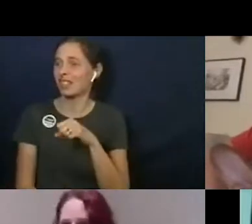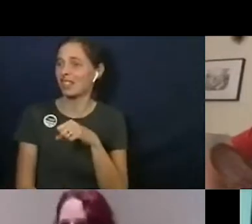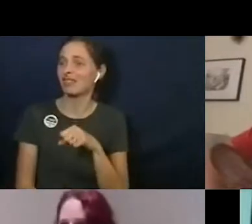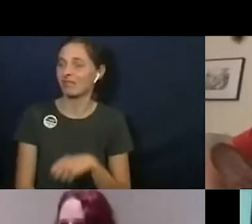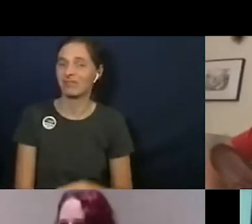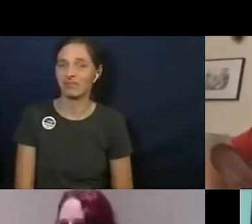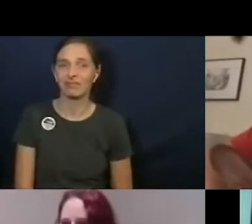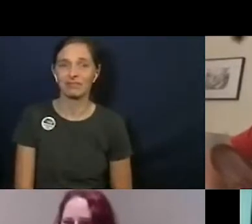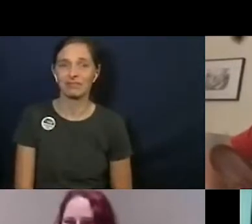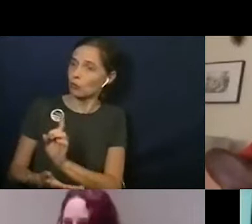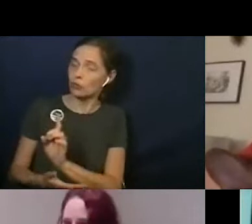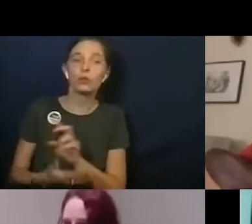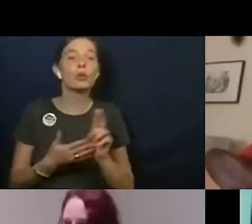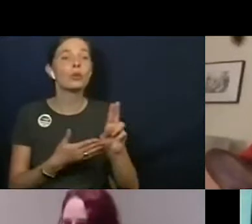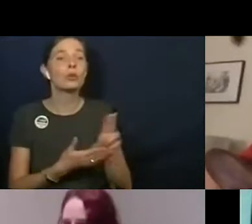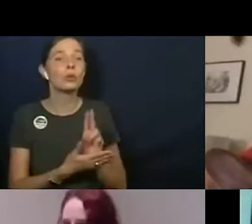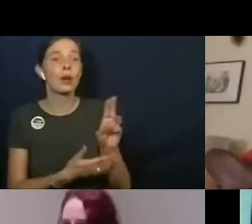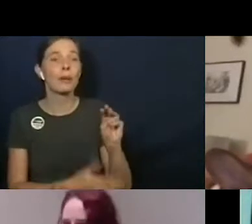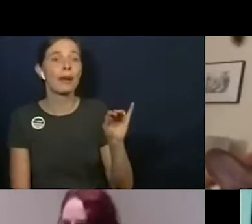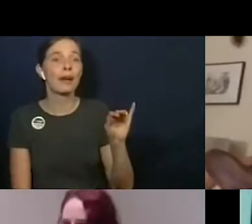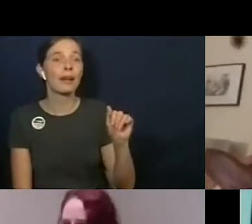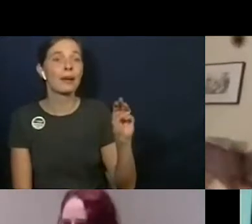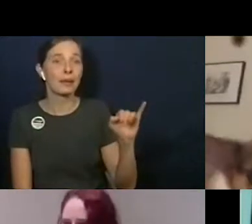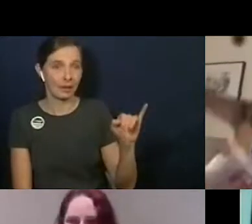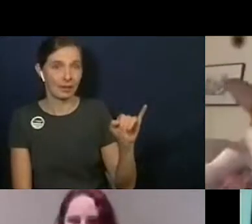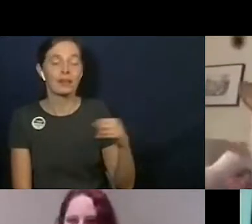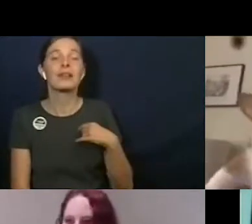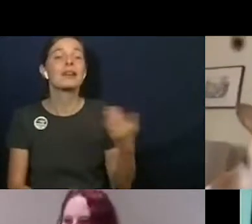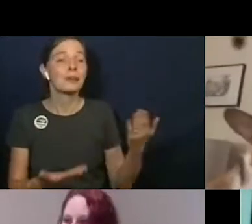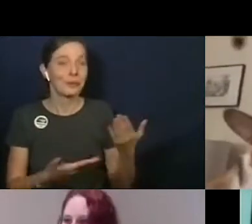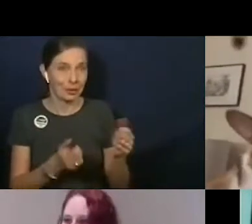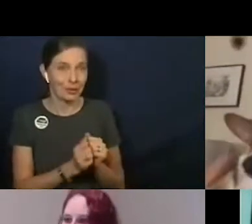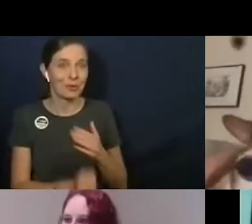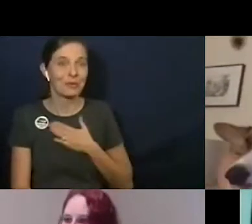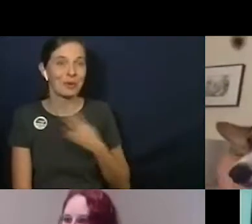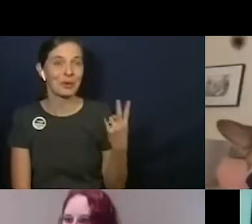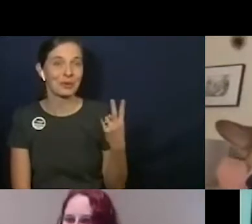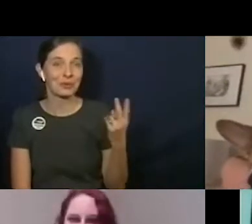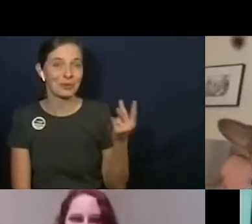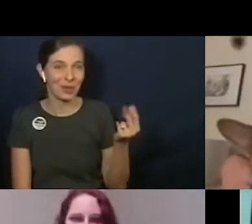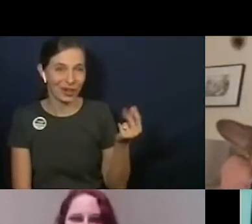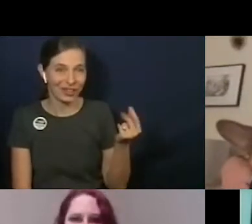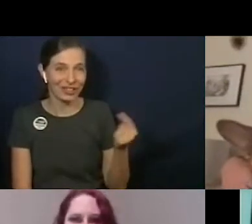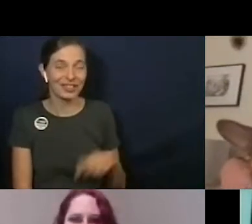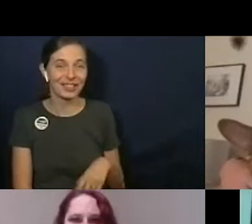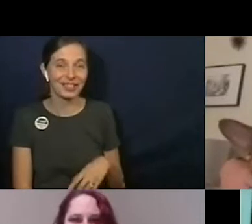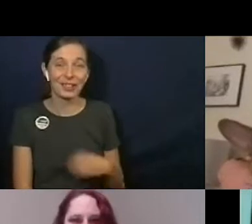This is the Gish montage, the spooky Gish montage.